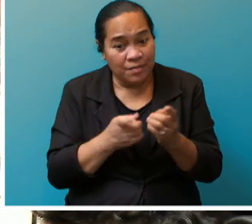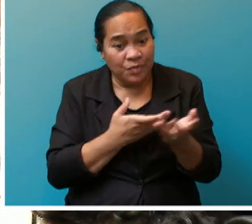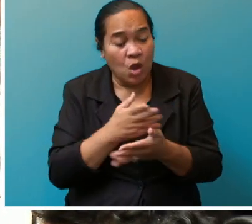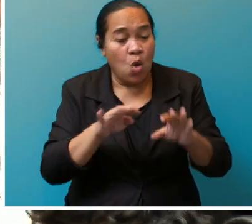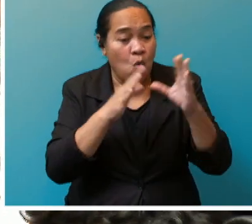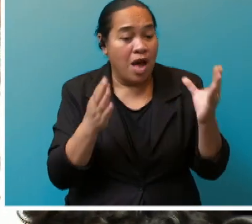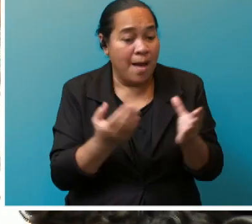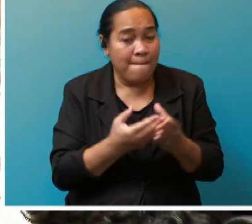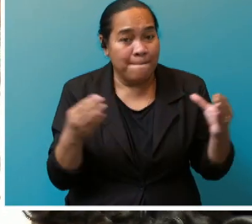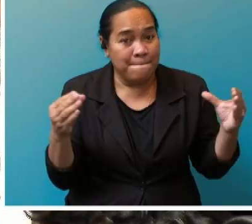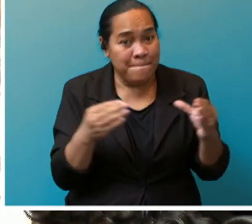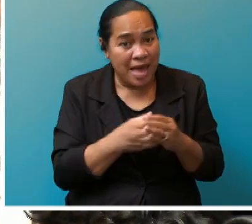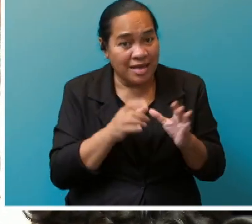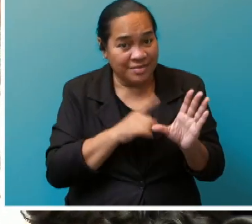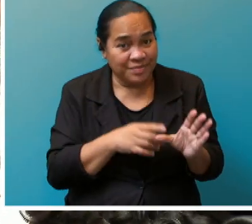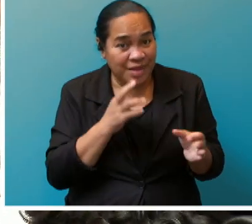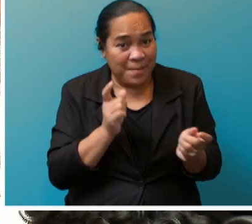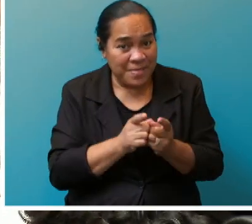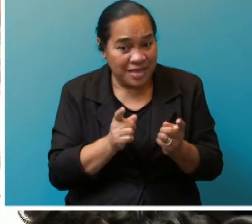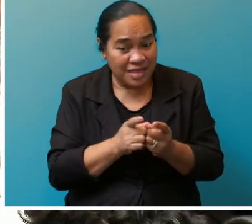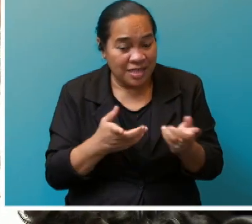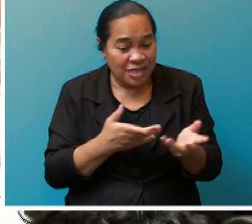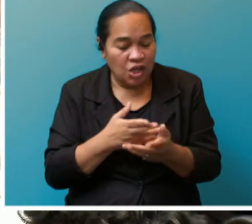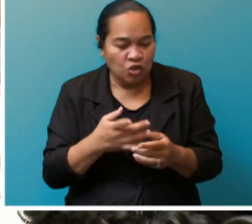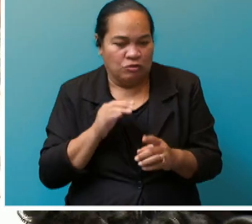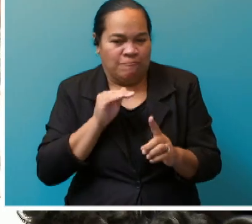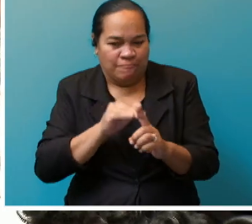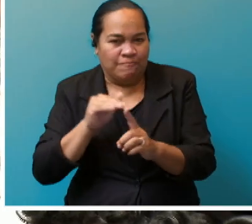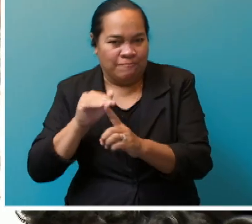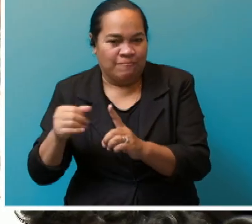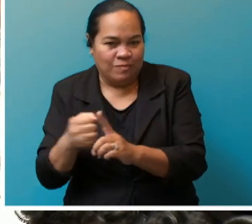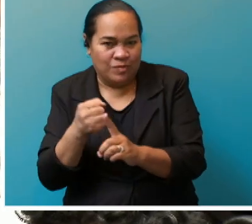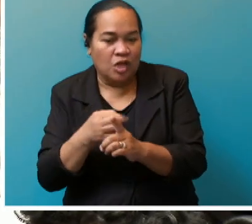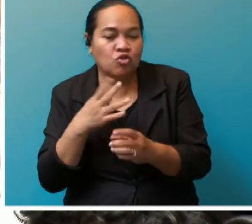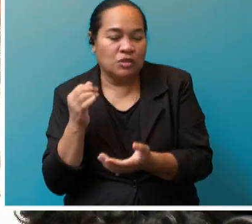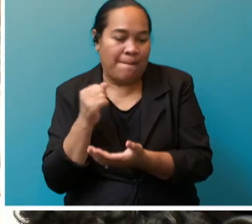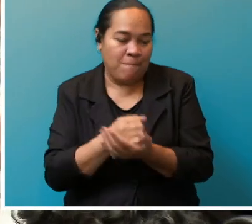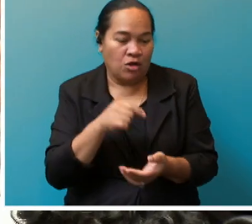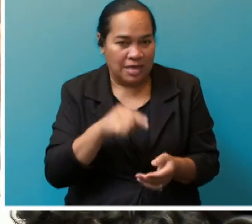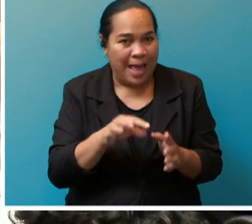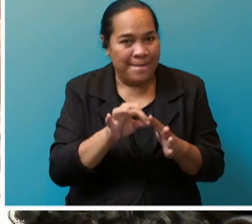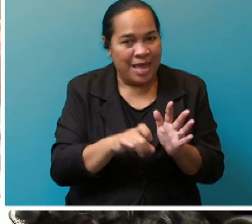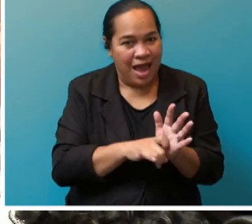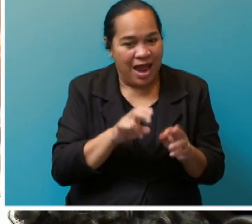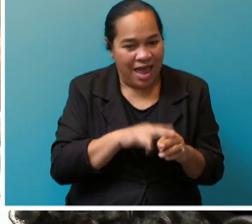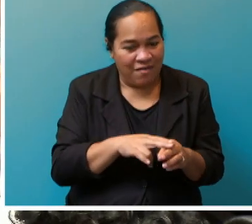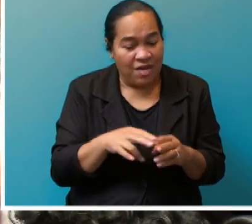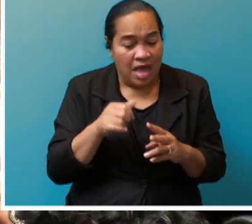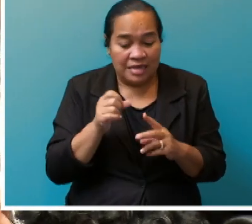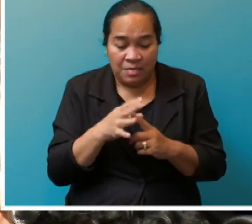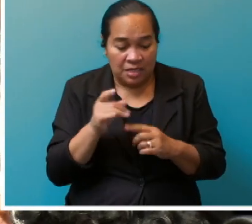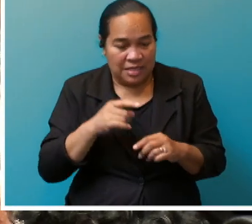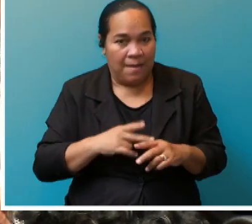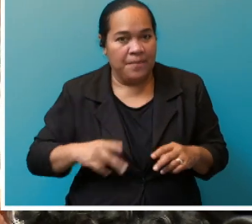meetings to further garner support for the PRF and Pacific's proactive effort to develop